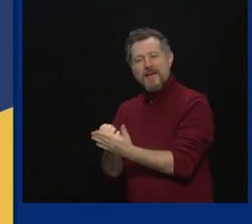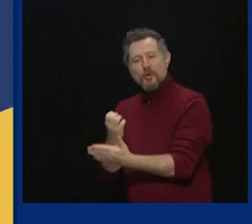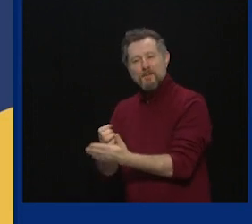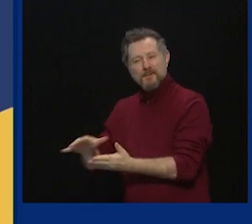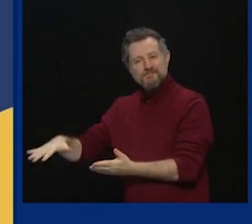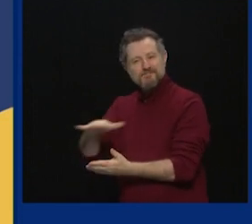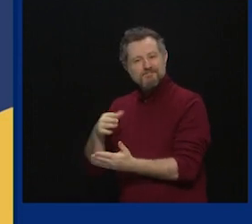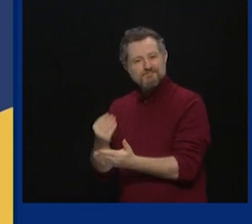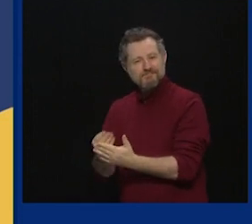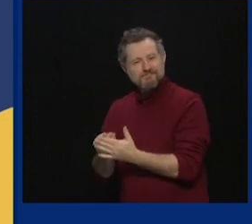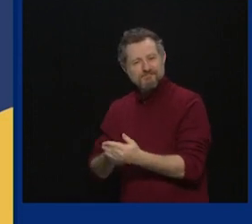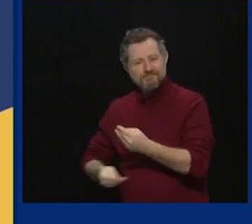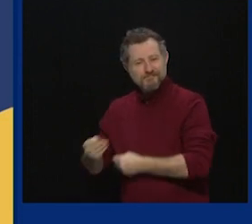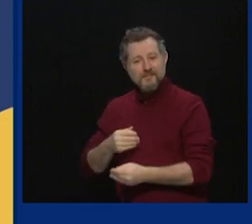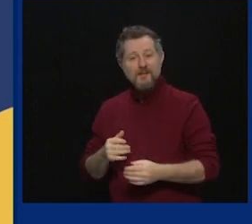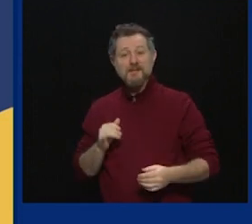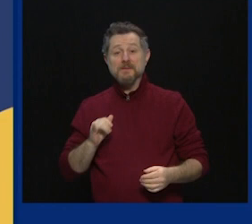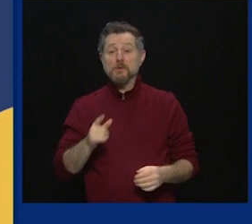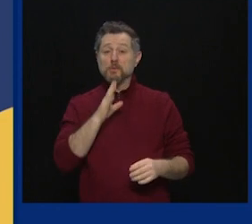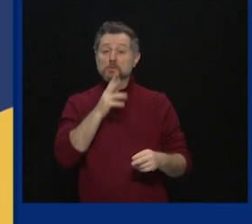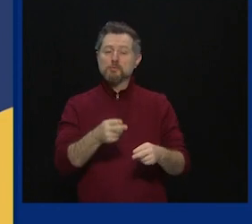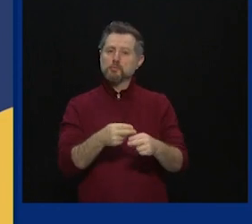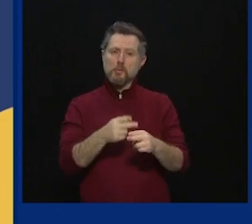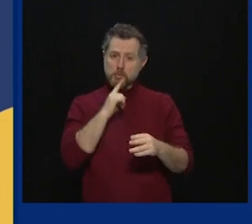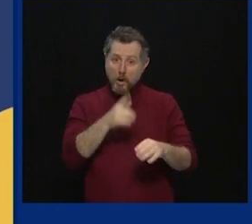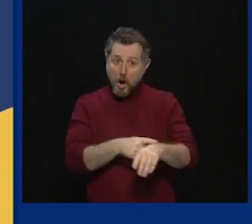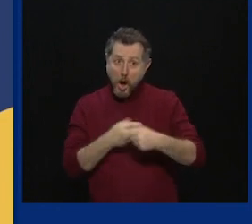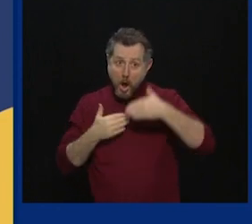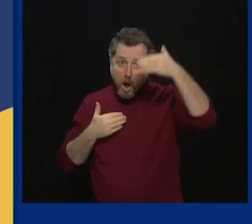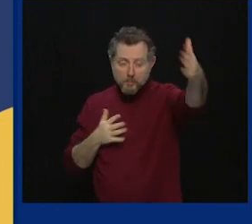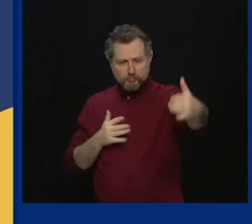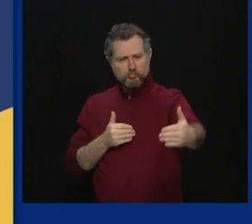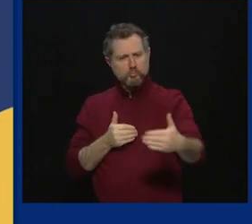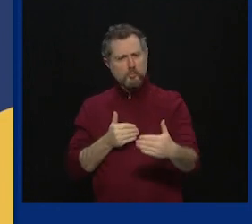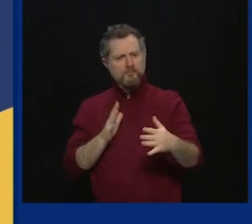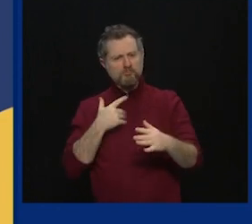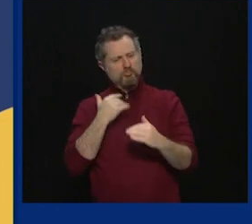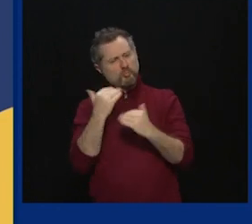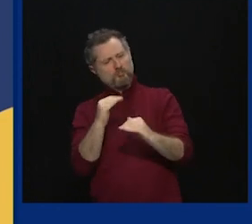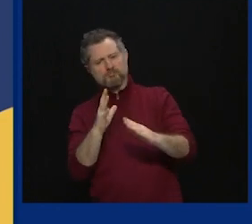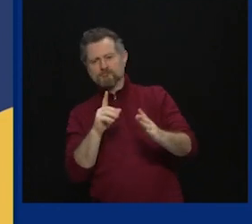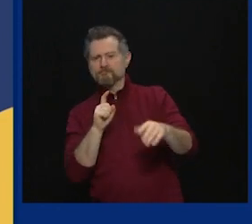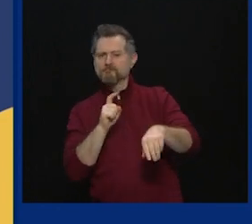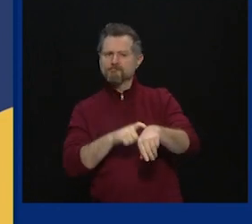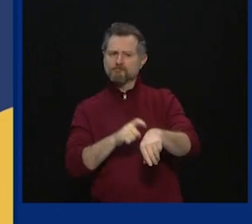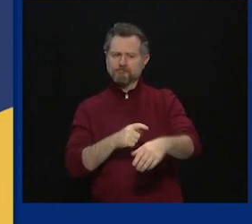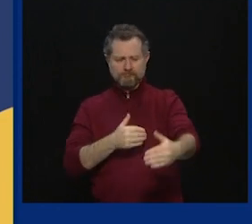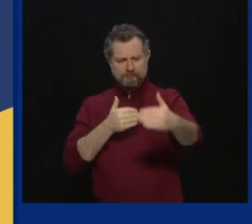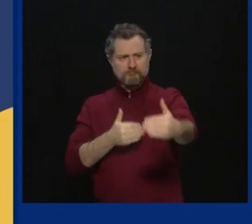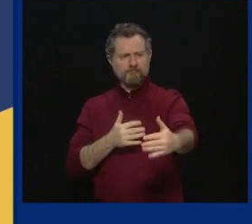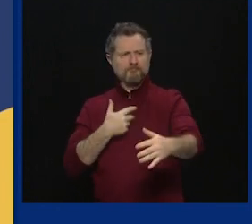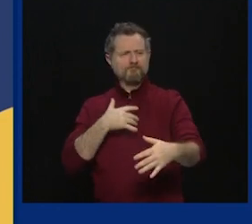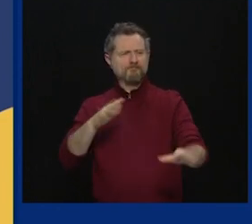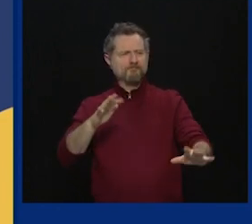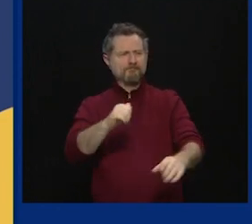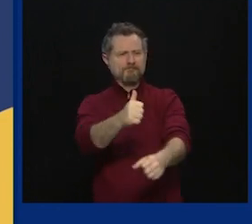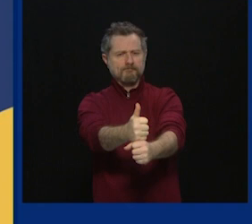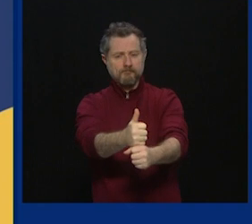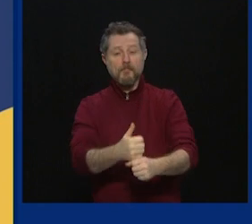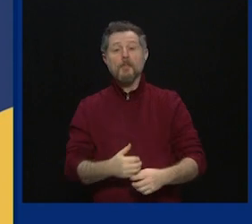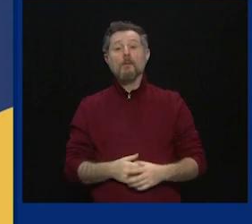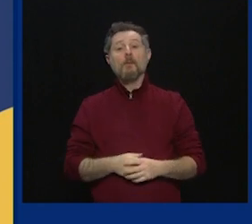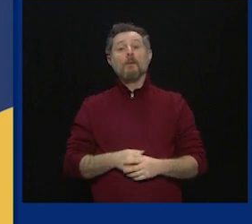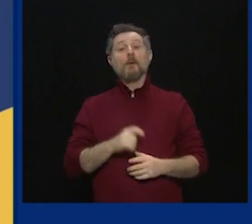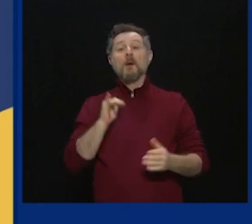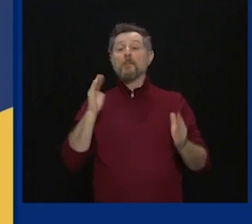a short-term measure. It has a time frame associated with it. And if you want to contrast what we dealt with in the